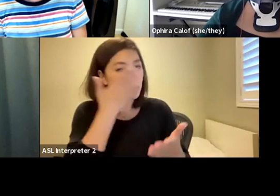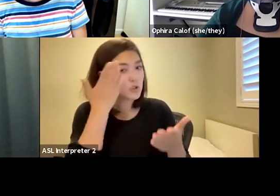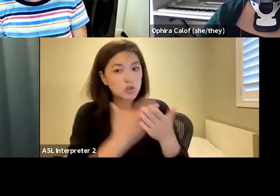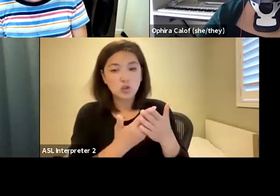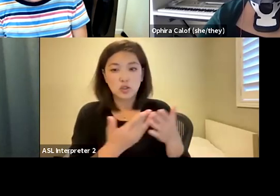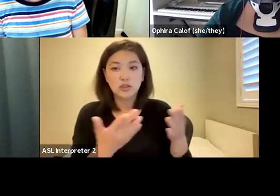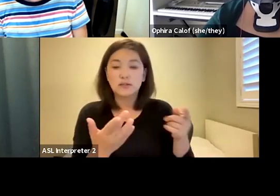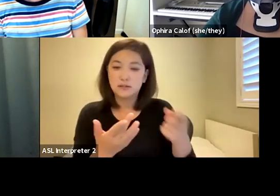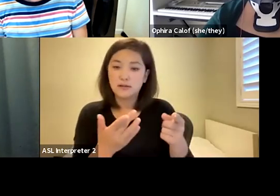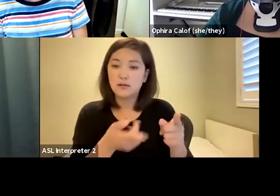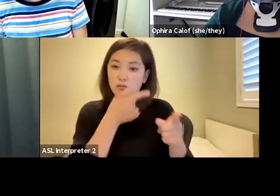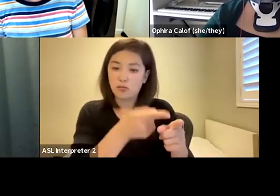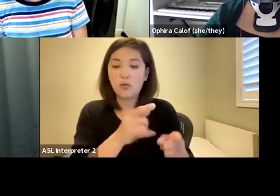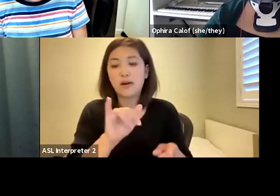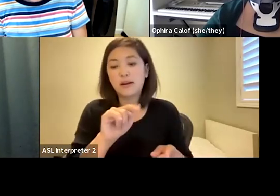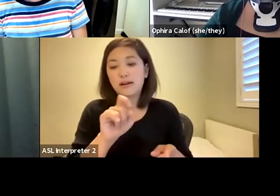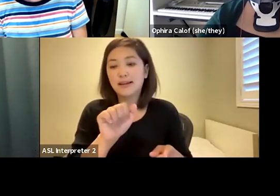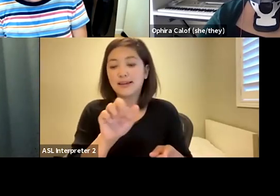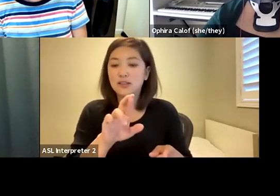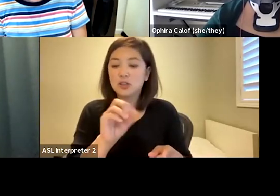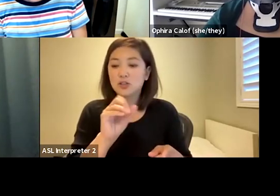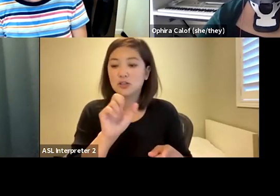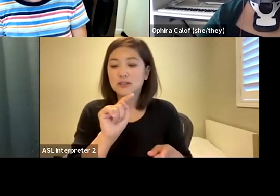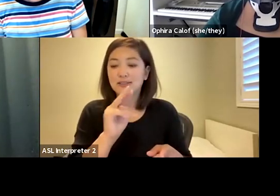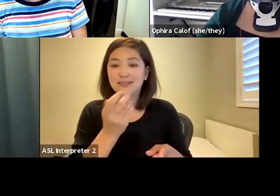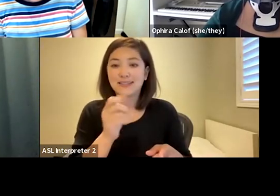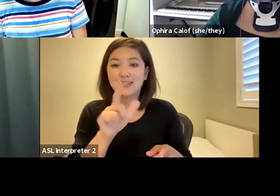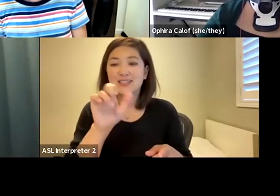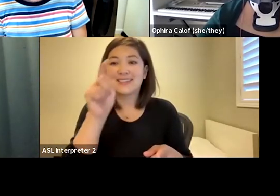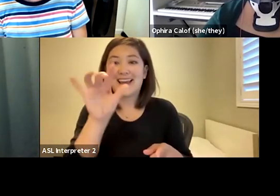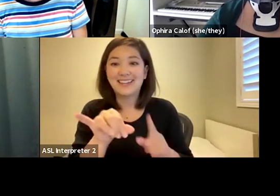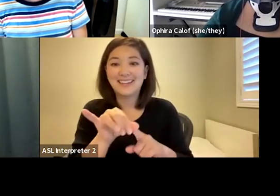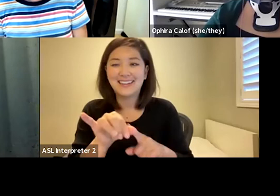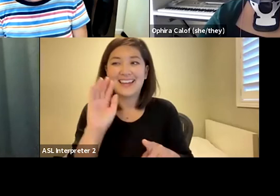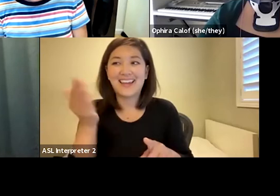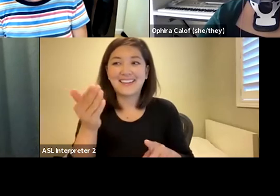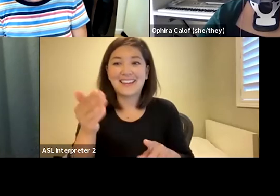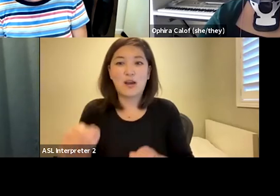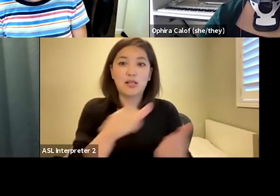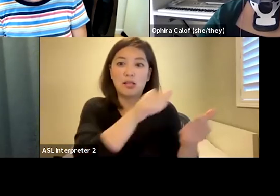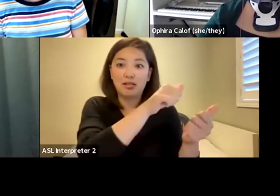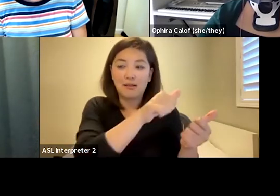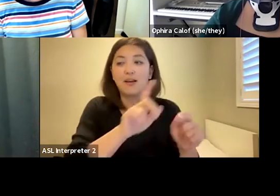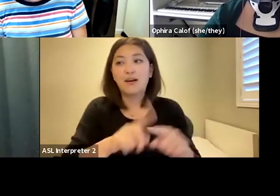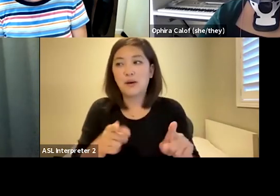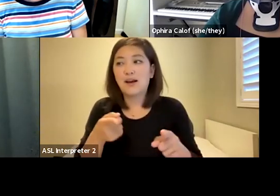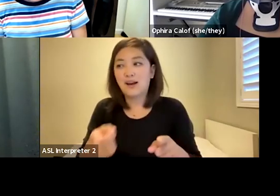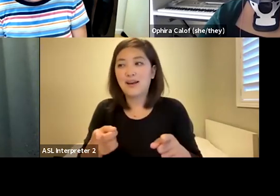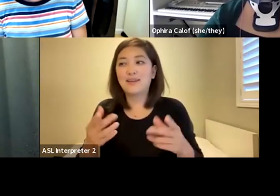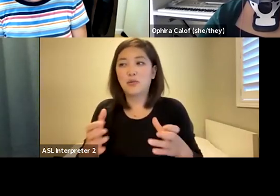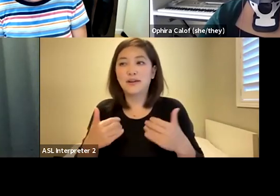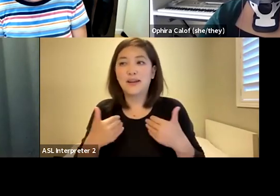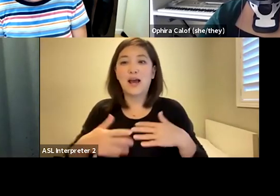intersectionality kind of being thrown out the window and one identity being presented as kind of like what you said, like this service kind of